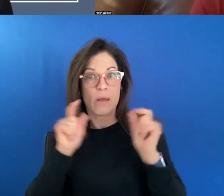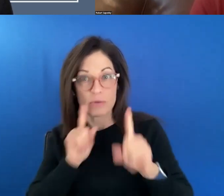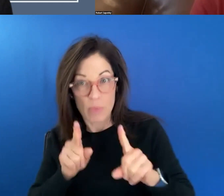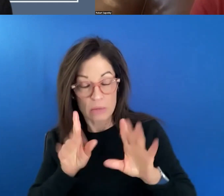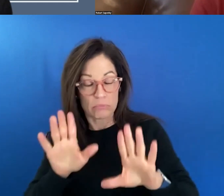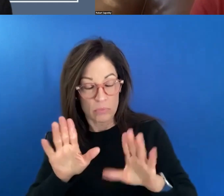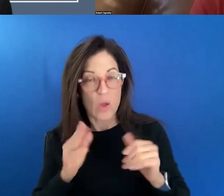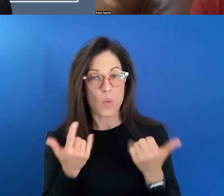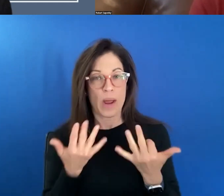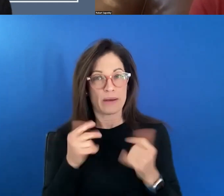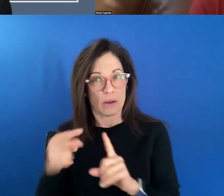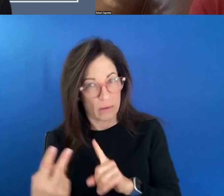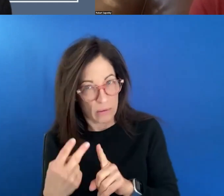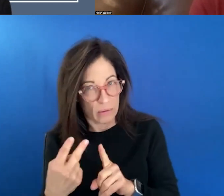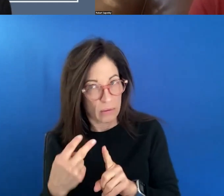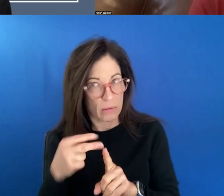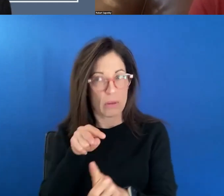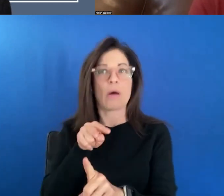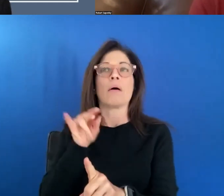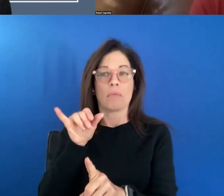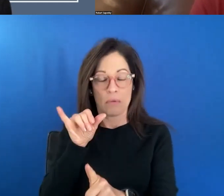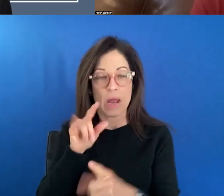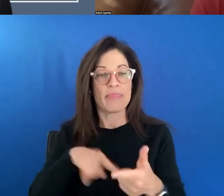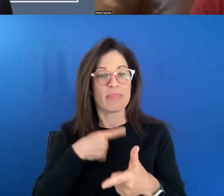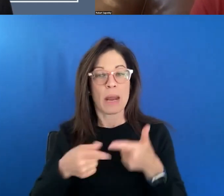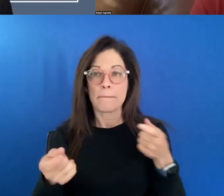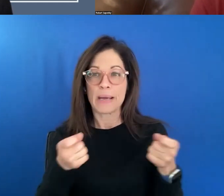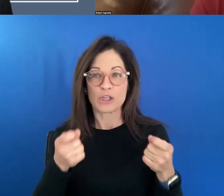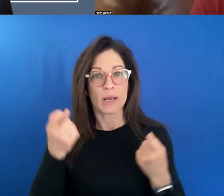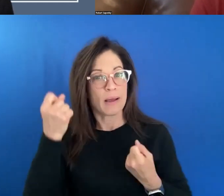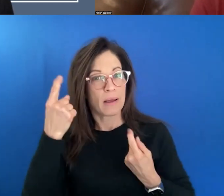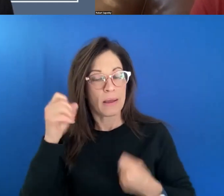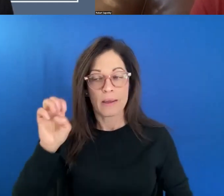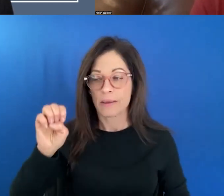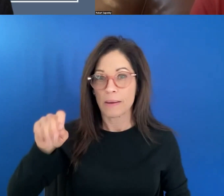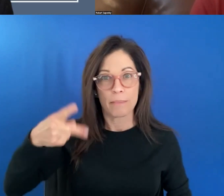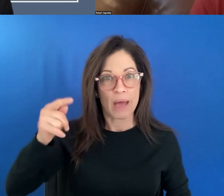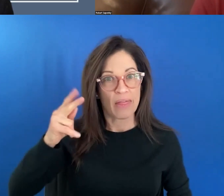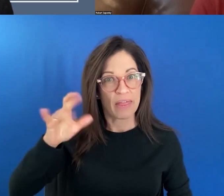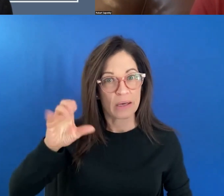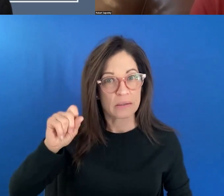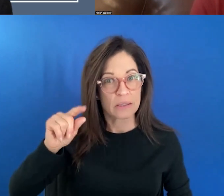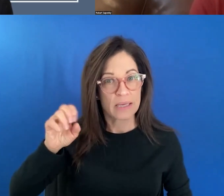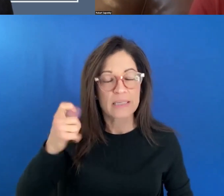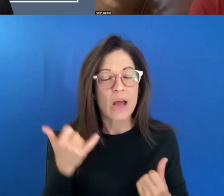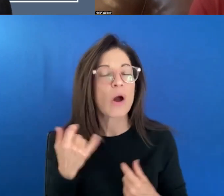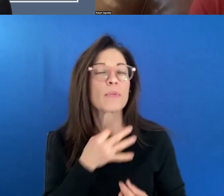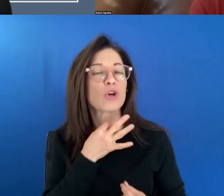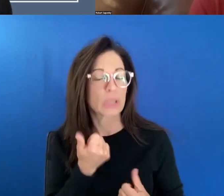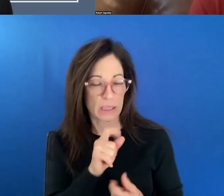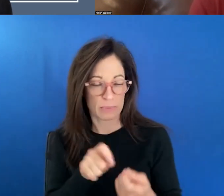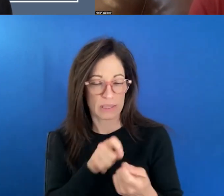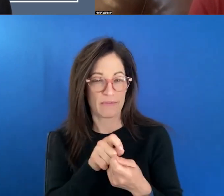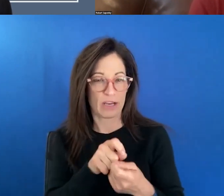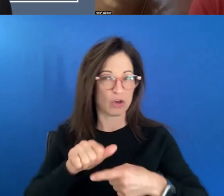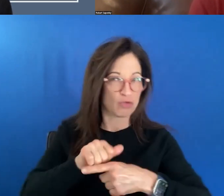other person who's in crisis, and then managing empathic states. And I'm curious if there are specific training approaches you might